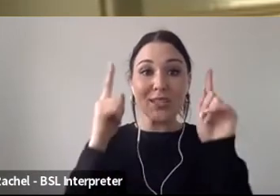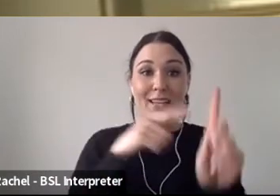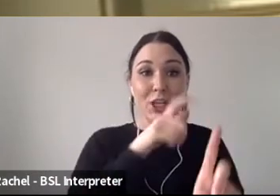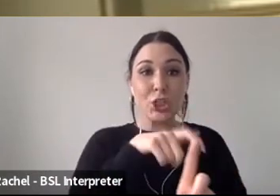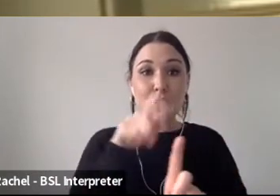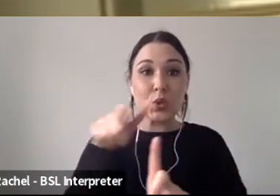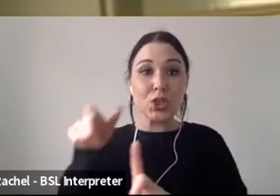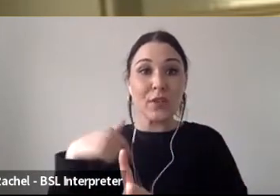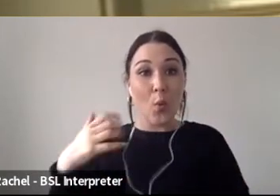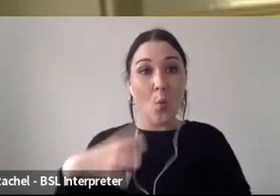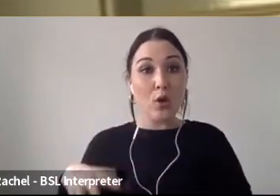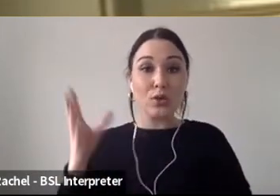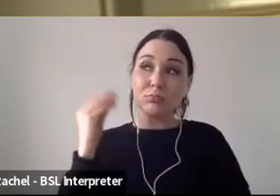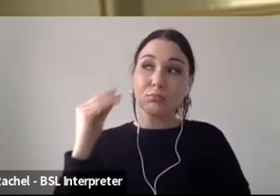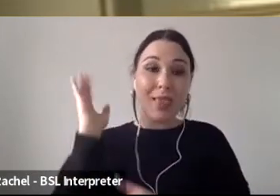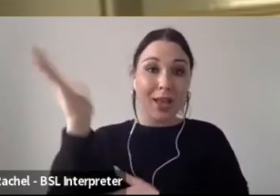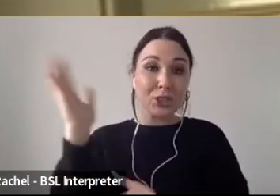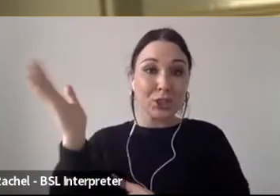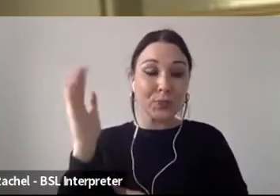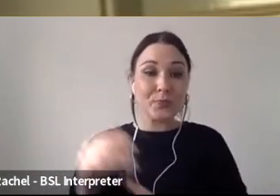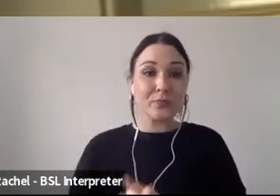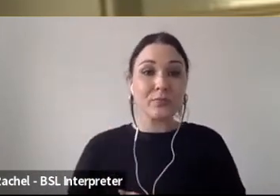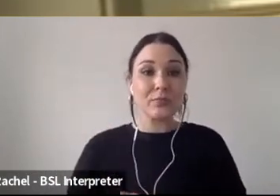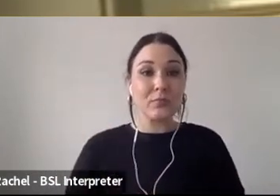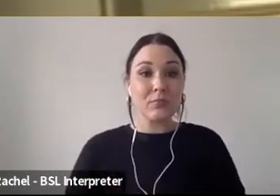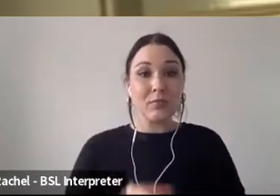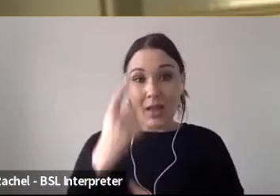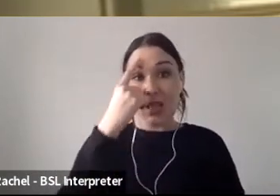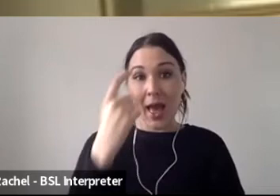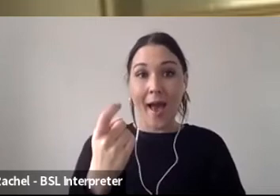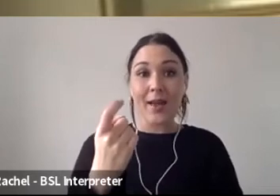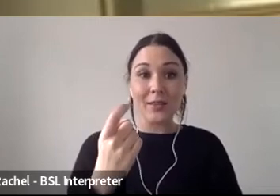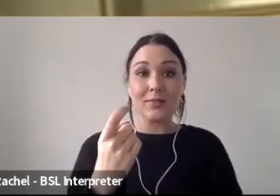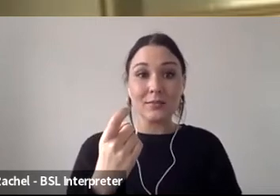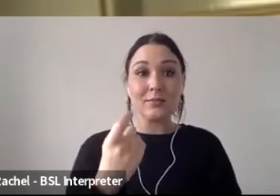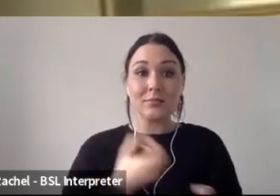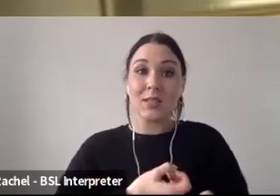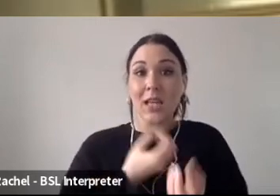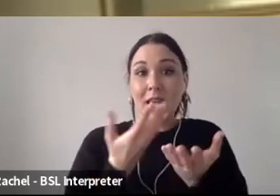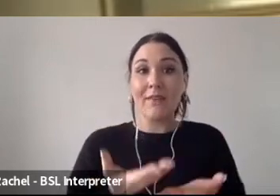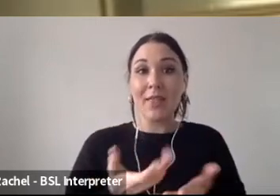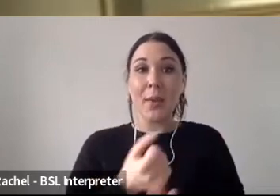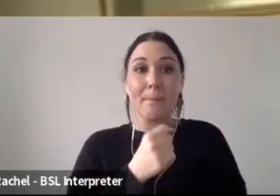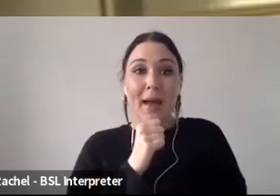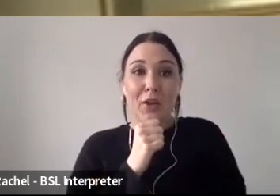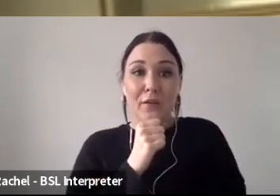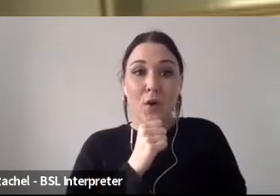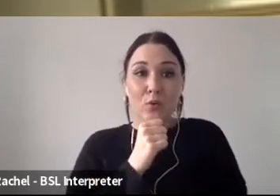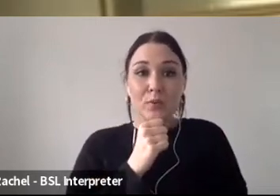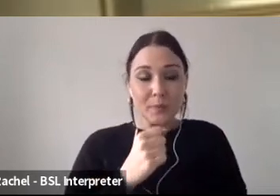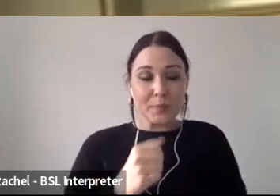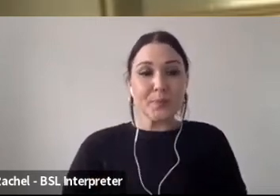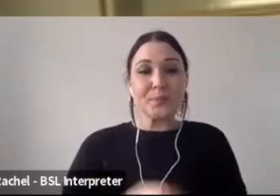If they want to be able to hear to the lecture, well, you can give them what we call a microphone, called a Roger